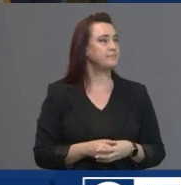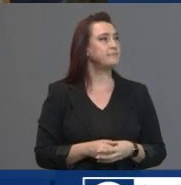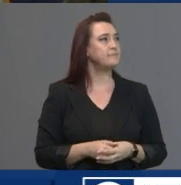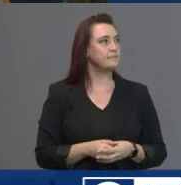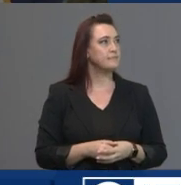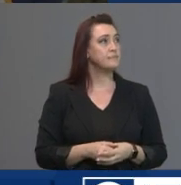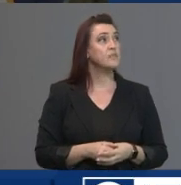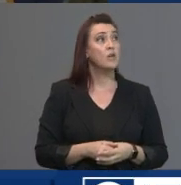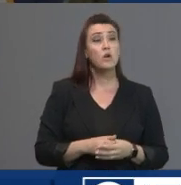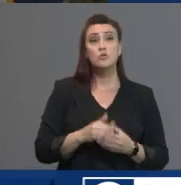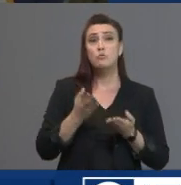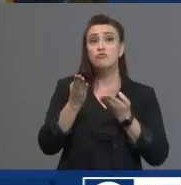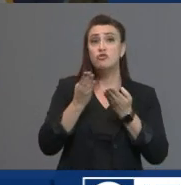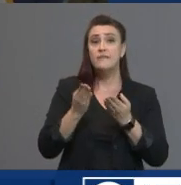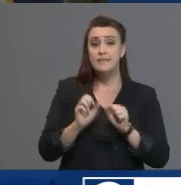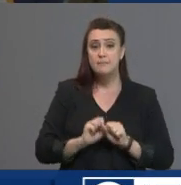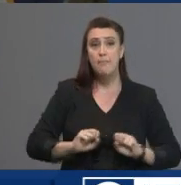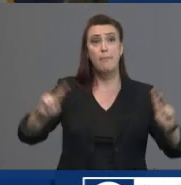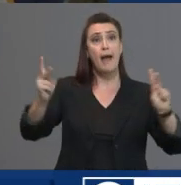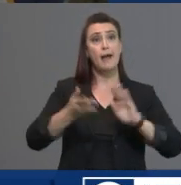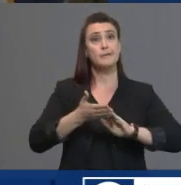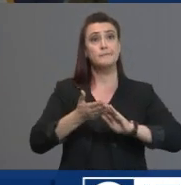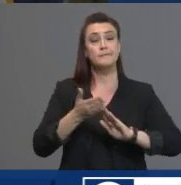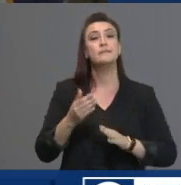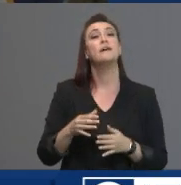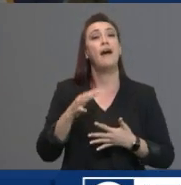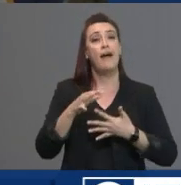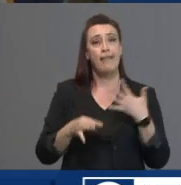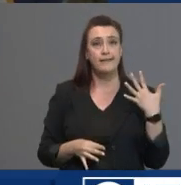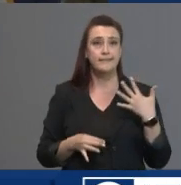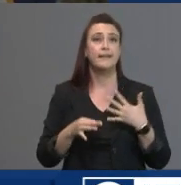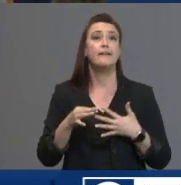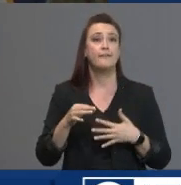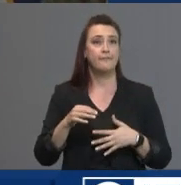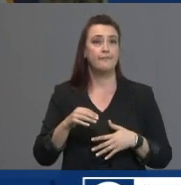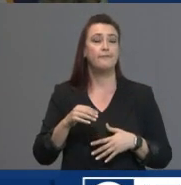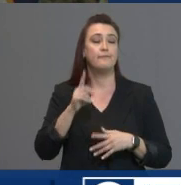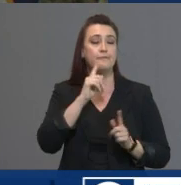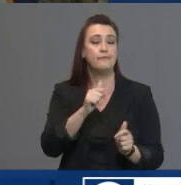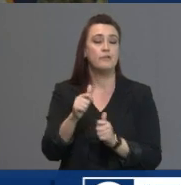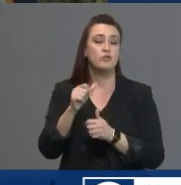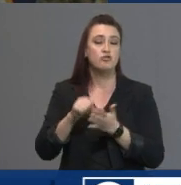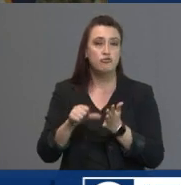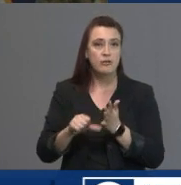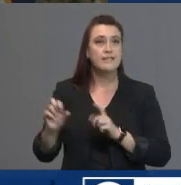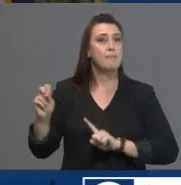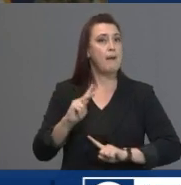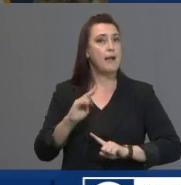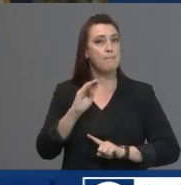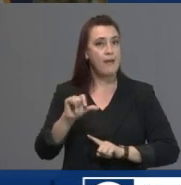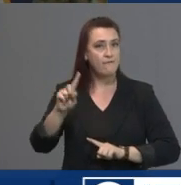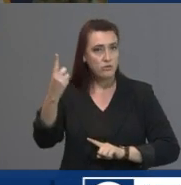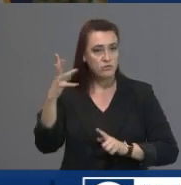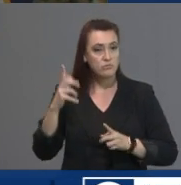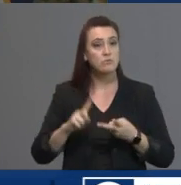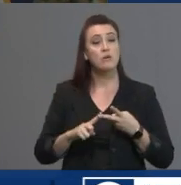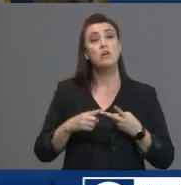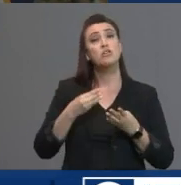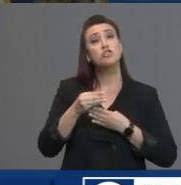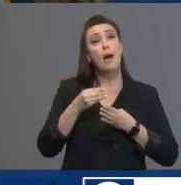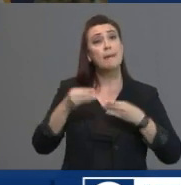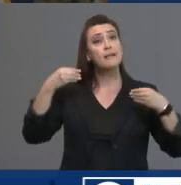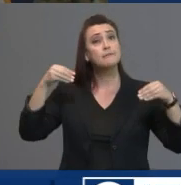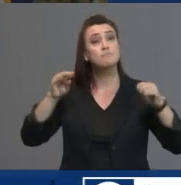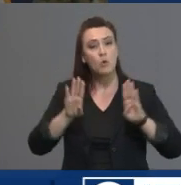Services that are currently resuming in Arizona, elective surgeries came back May 1st. Retail shopping